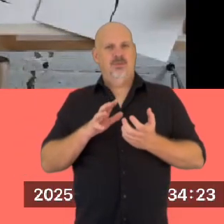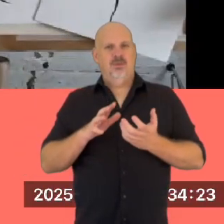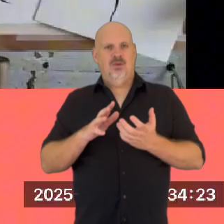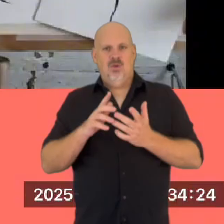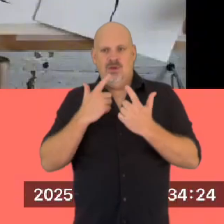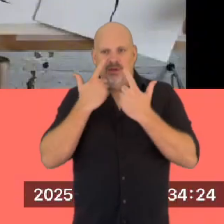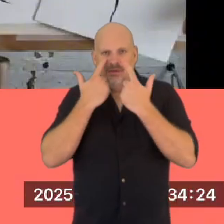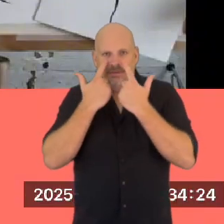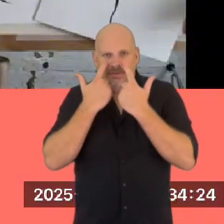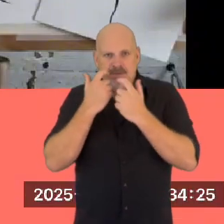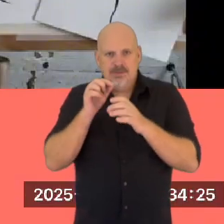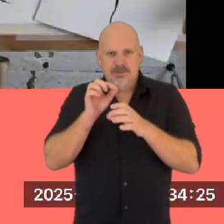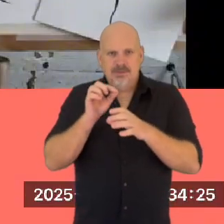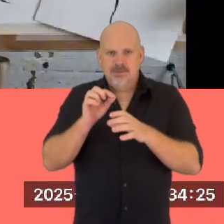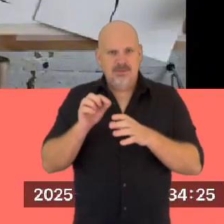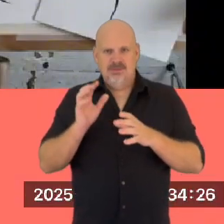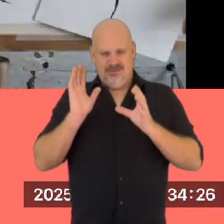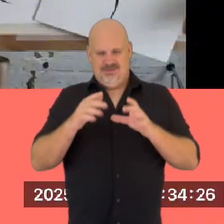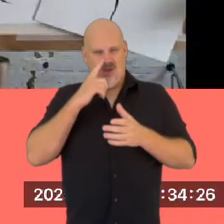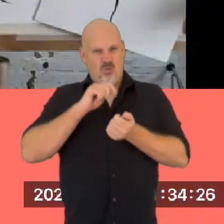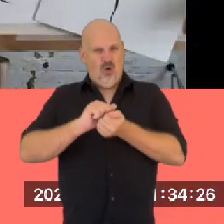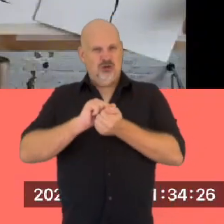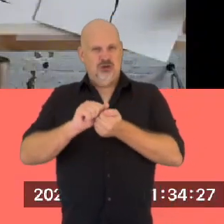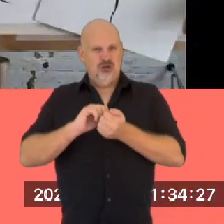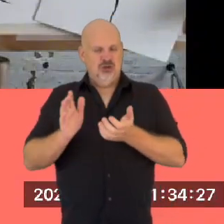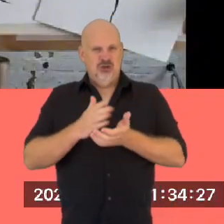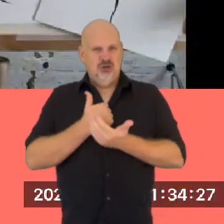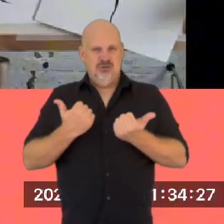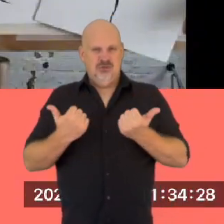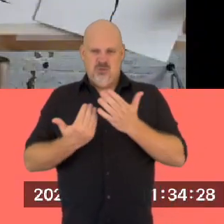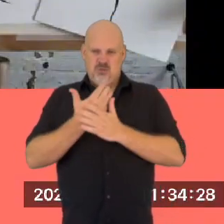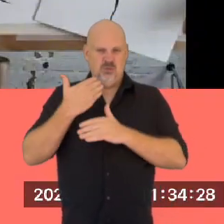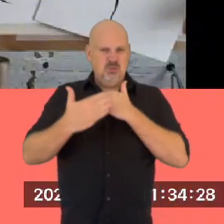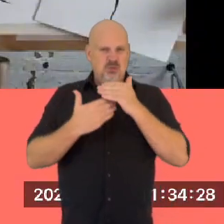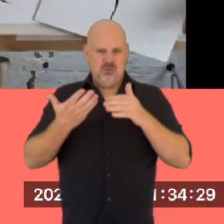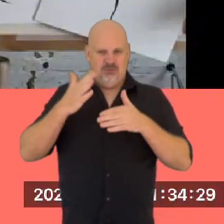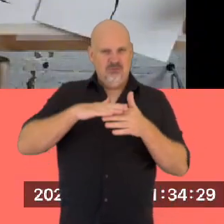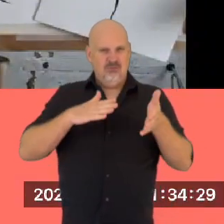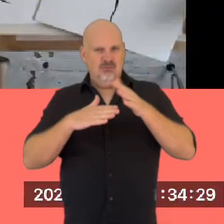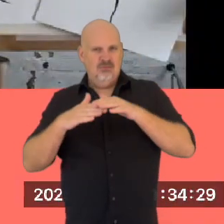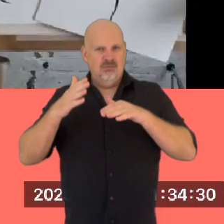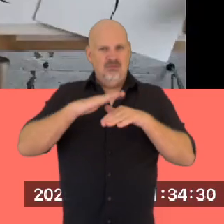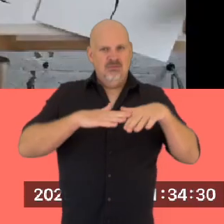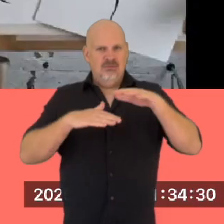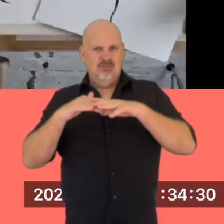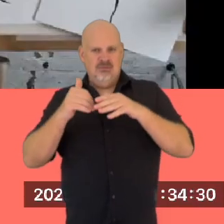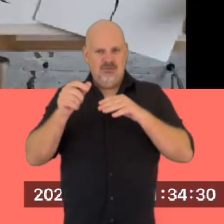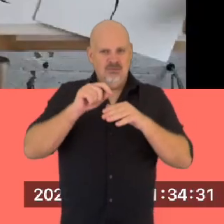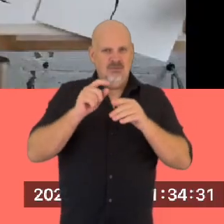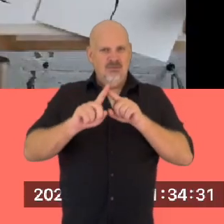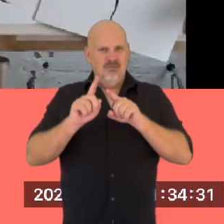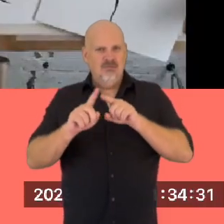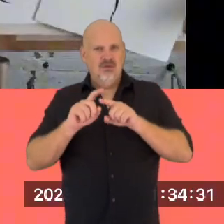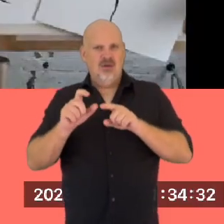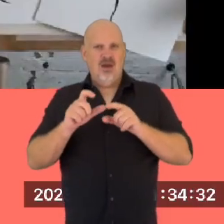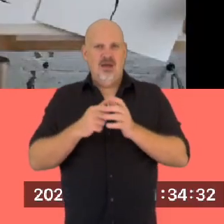together. Don't be too precious with these sets. You can wash over them, get some new layers